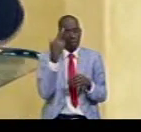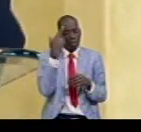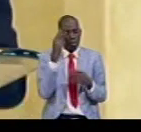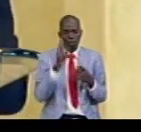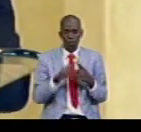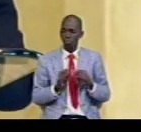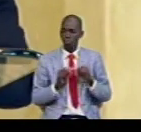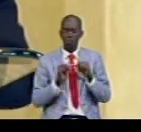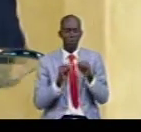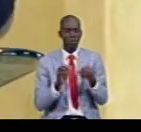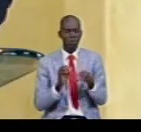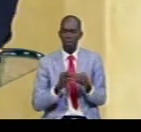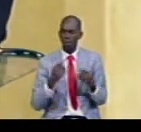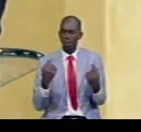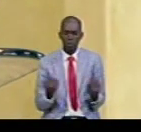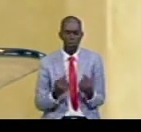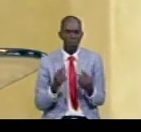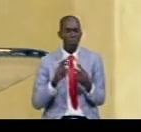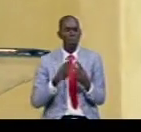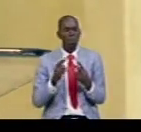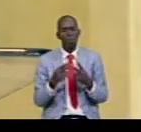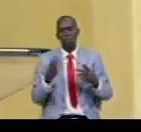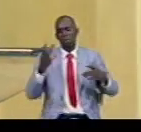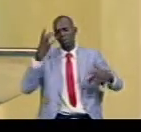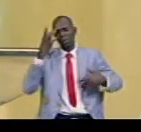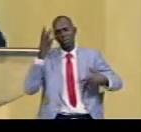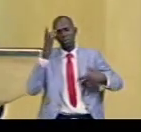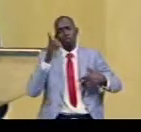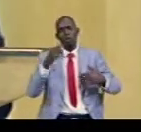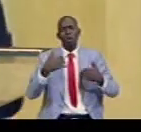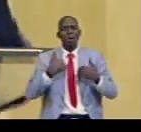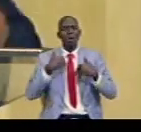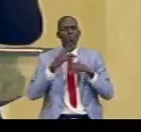to remain in sickness. No reason to remain in sin, to